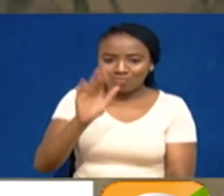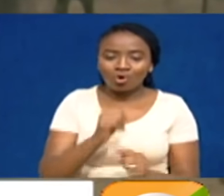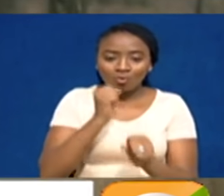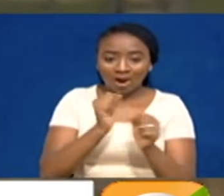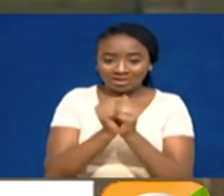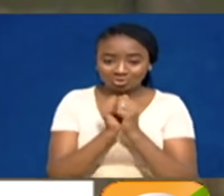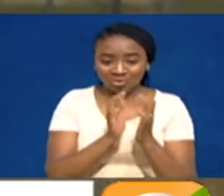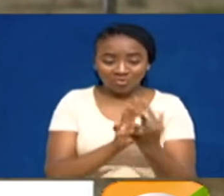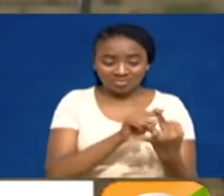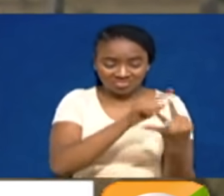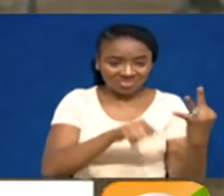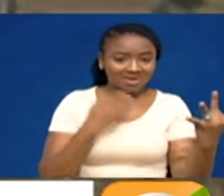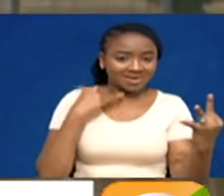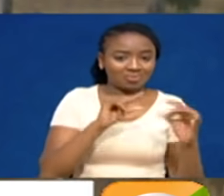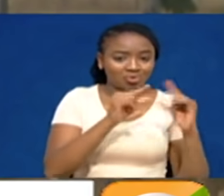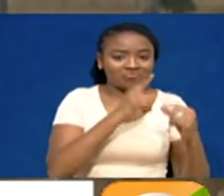in custody.